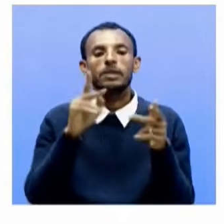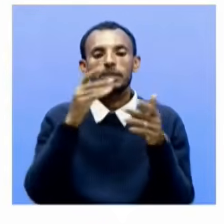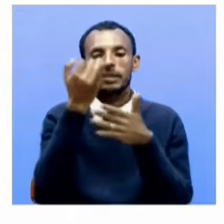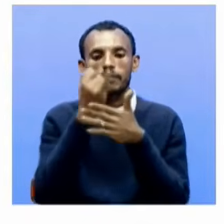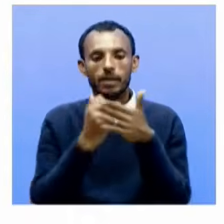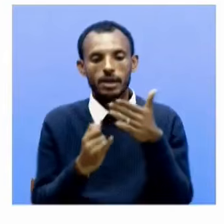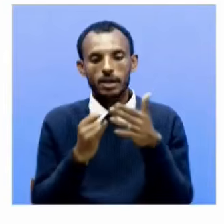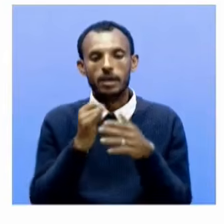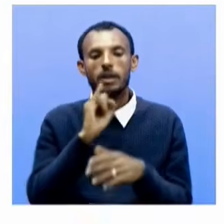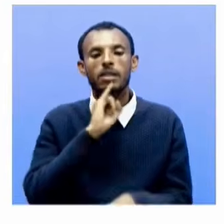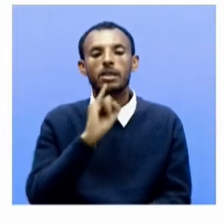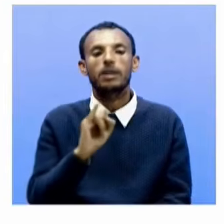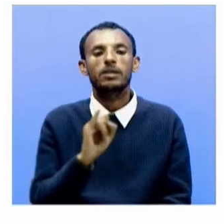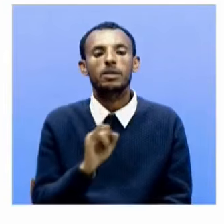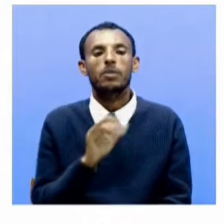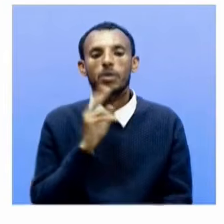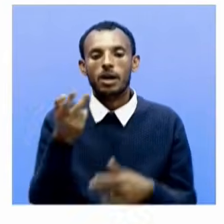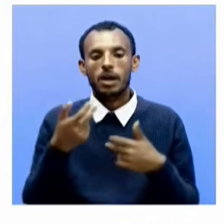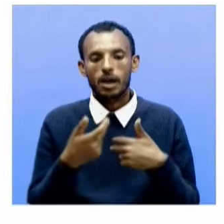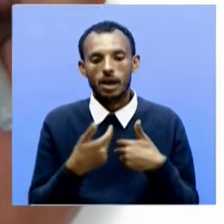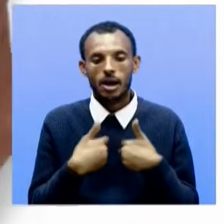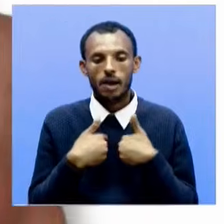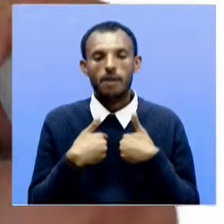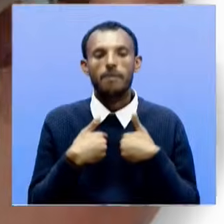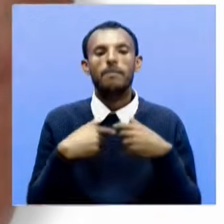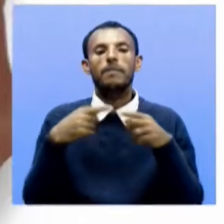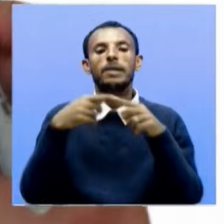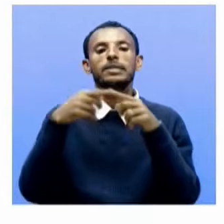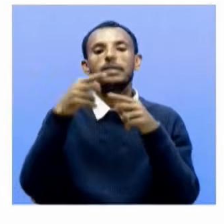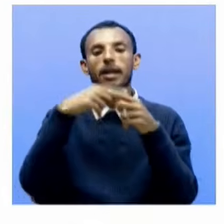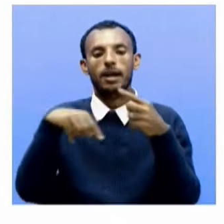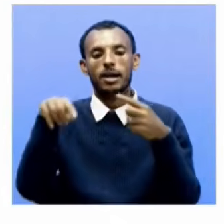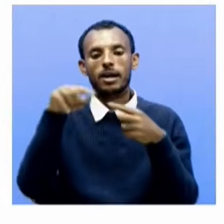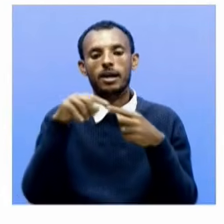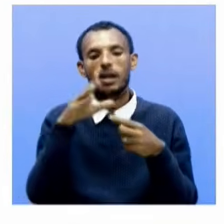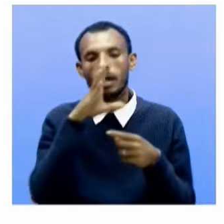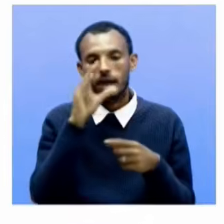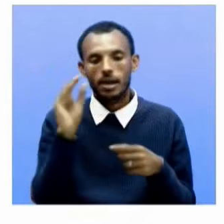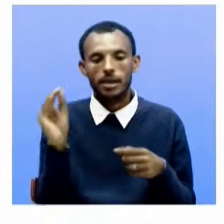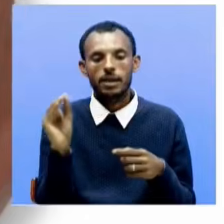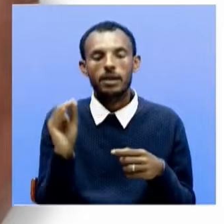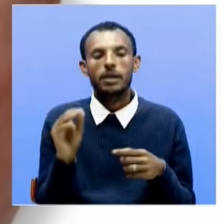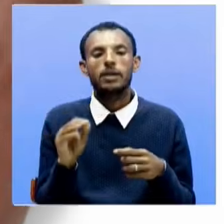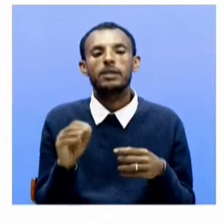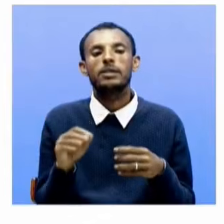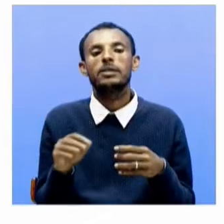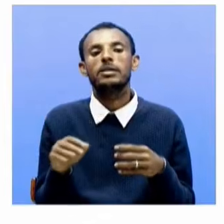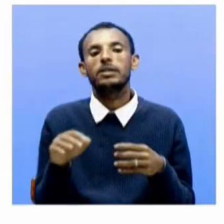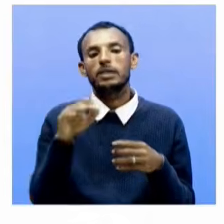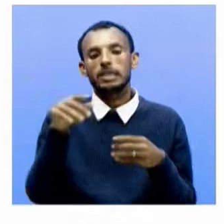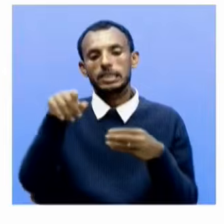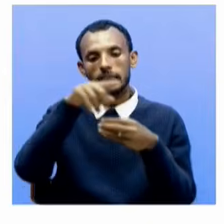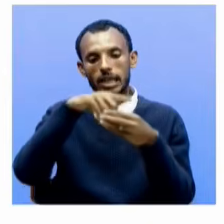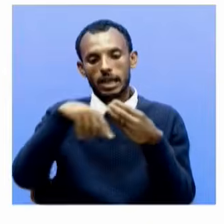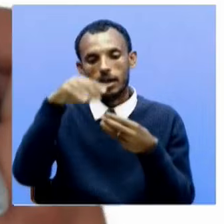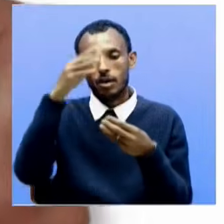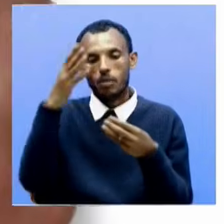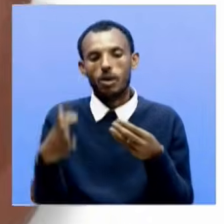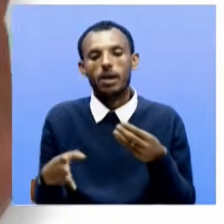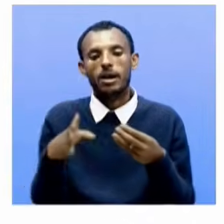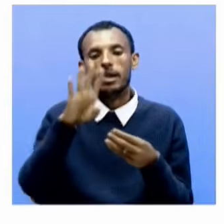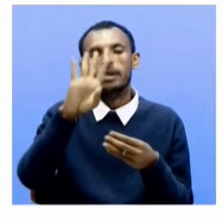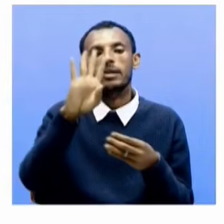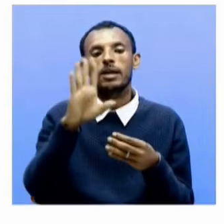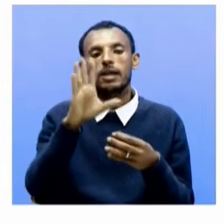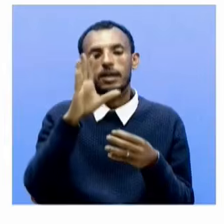figure is we have a certain circle and a cyclic quadrilateral with a certain